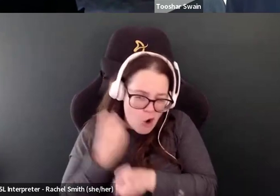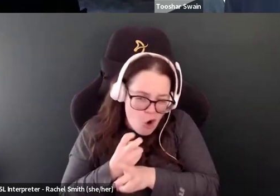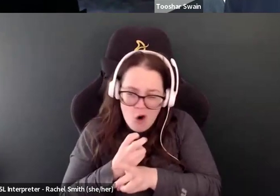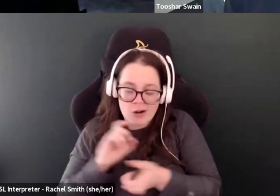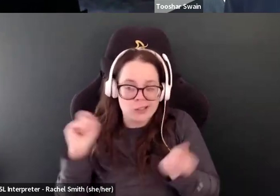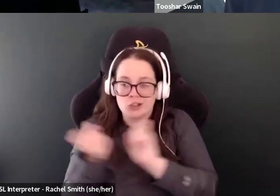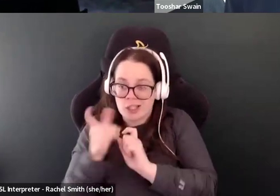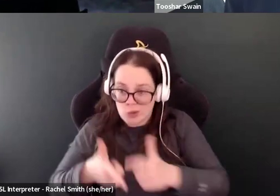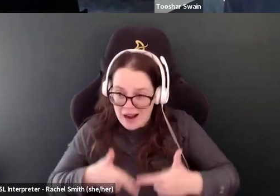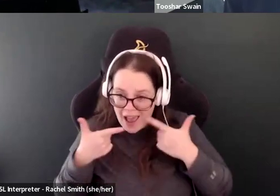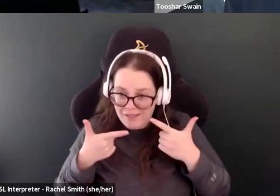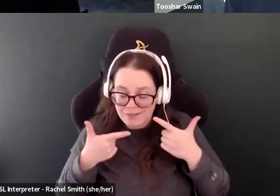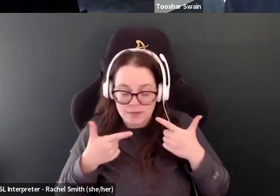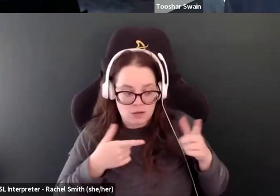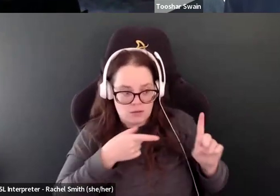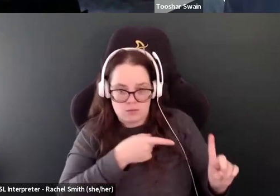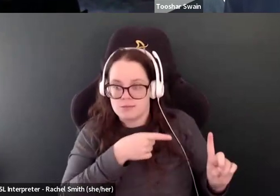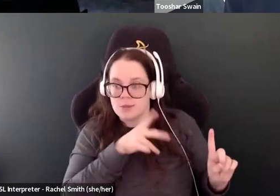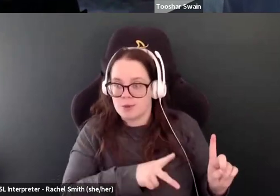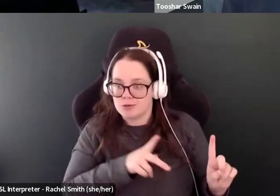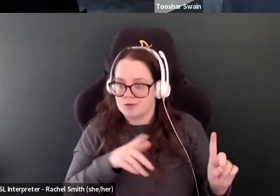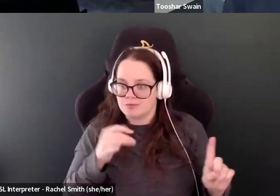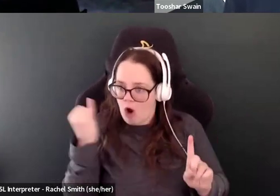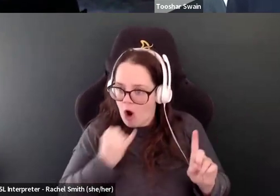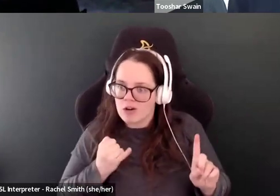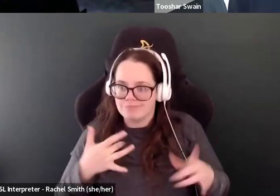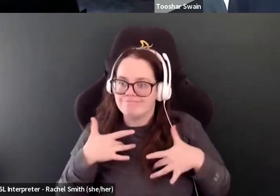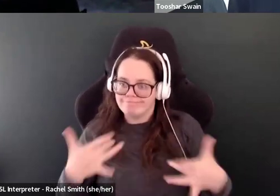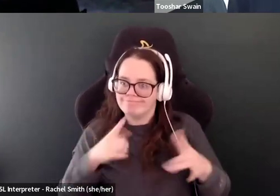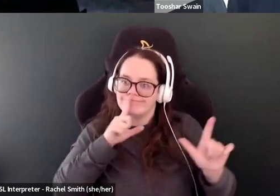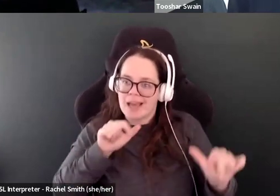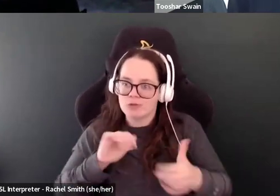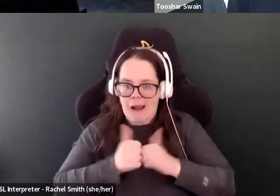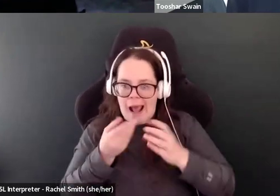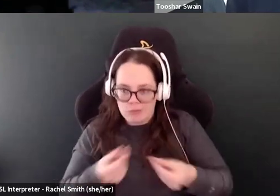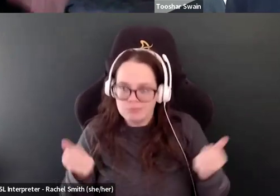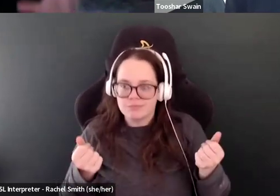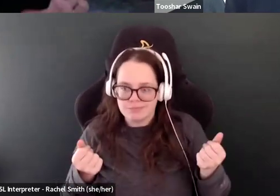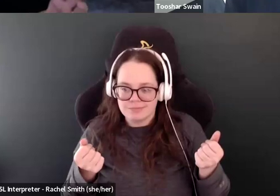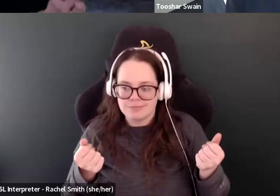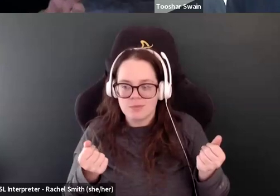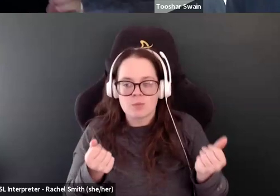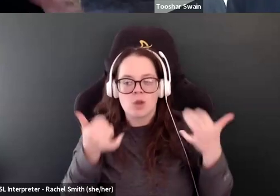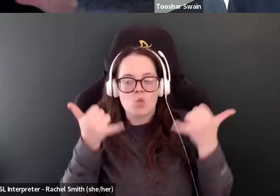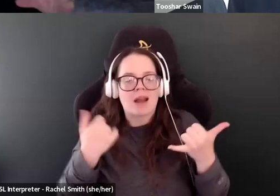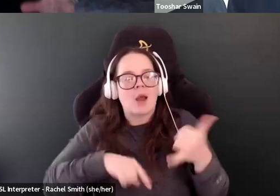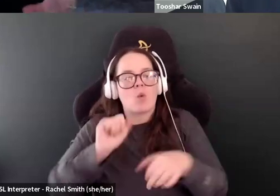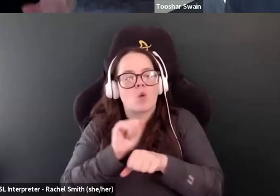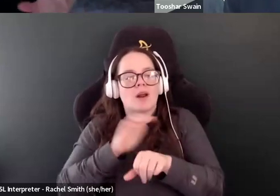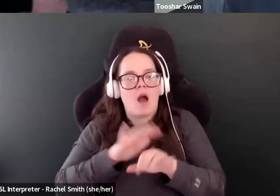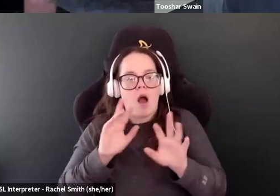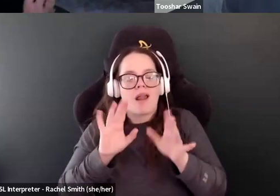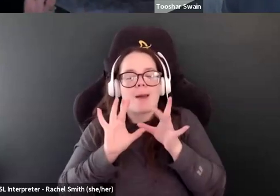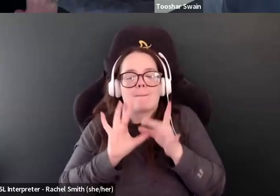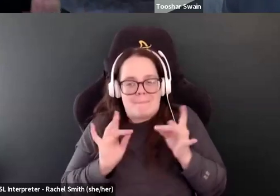to a person, it is. So, we're working right now on the messaging, and to make sure that